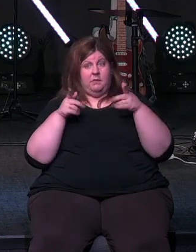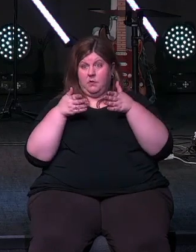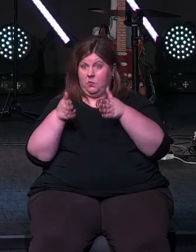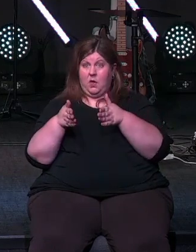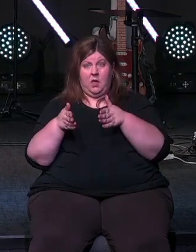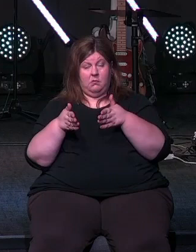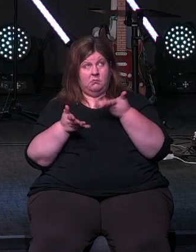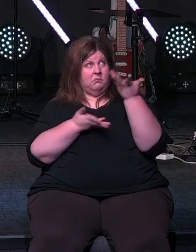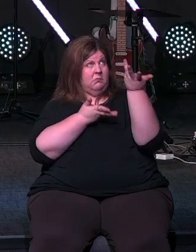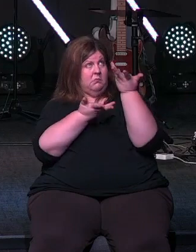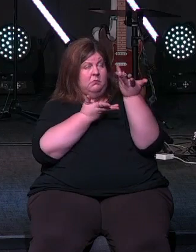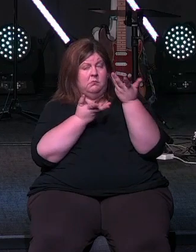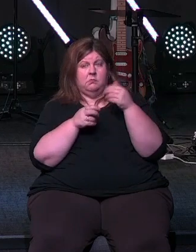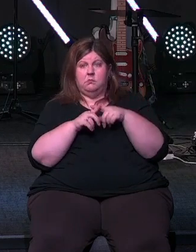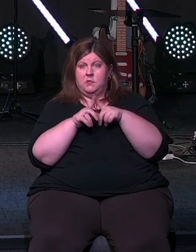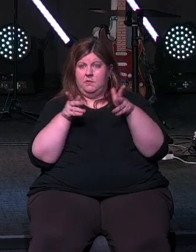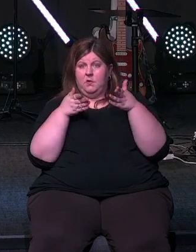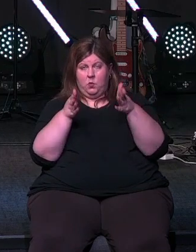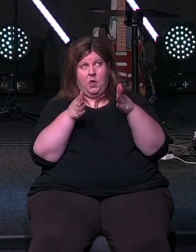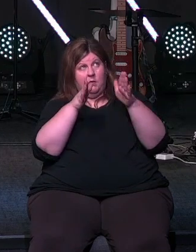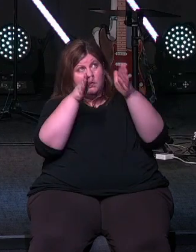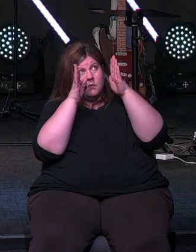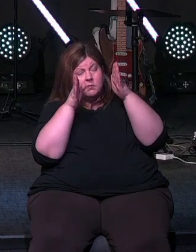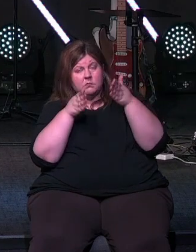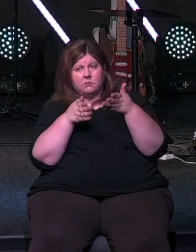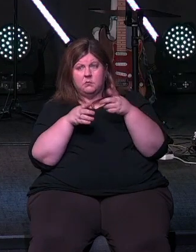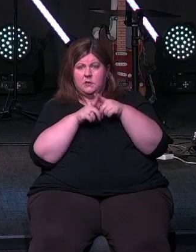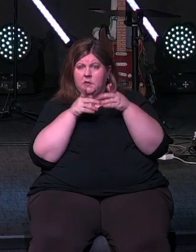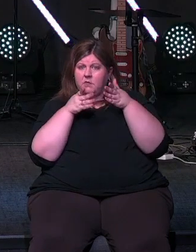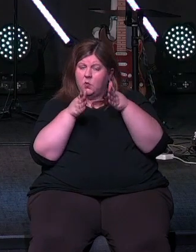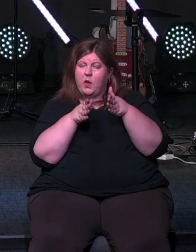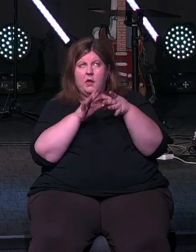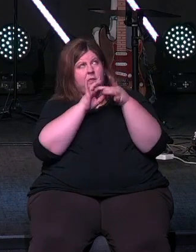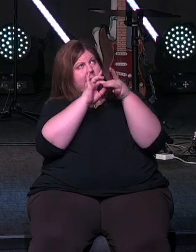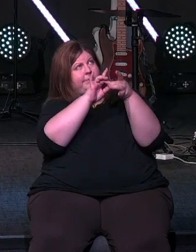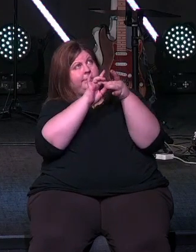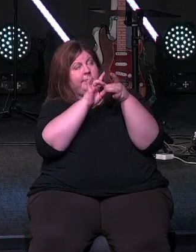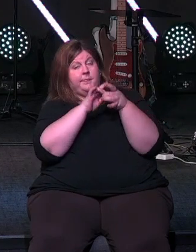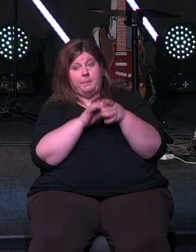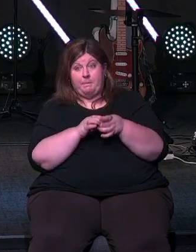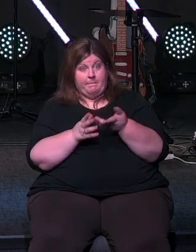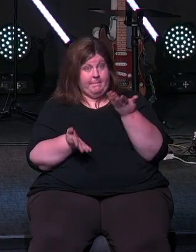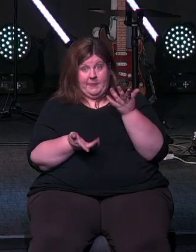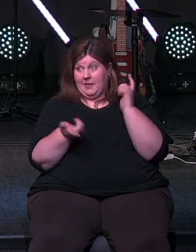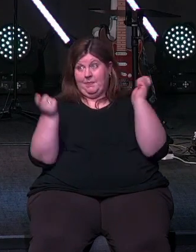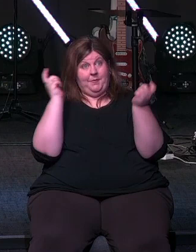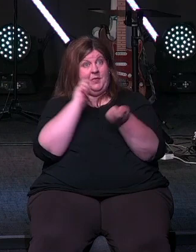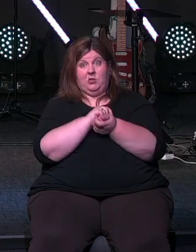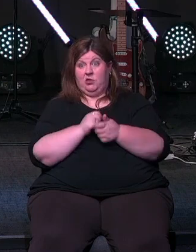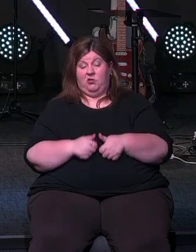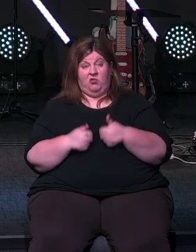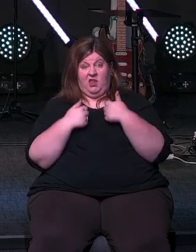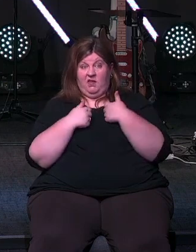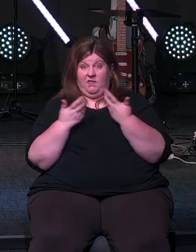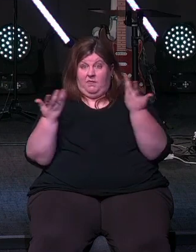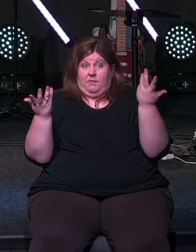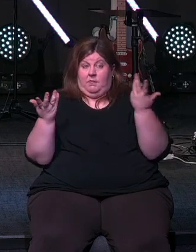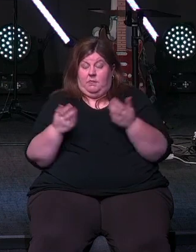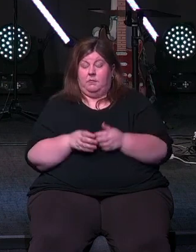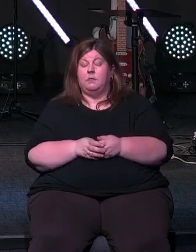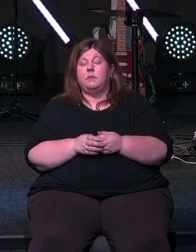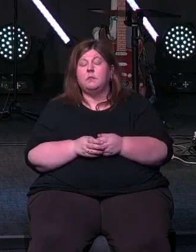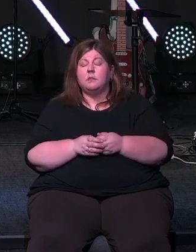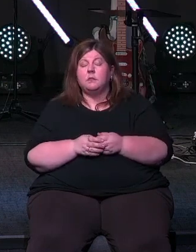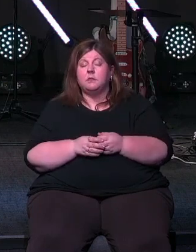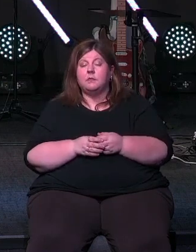of talking and listening and relating to God that very well could change every part of your life from this day forward.